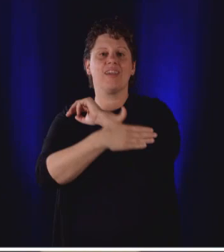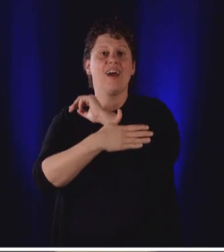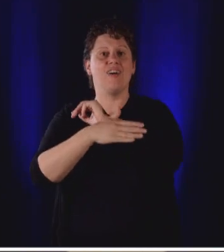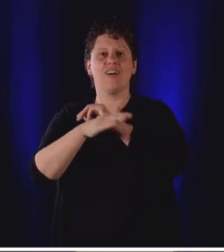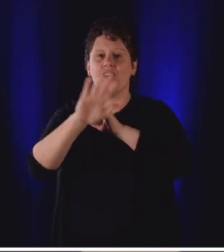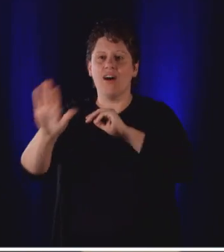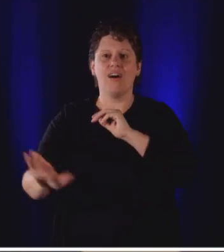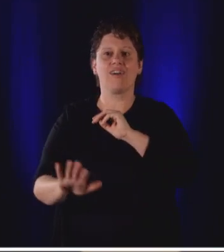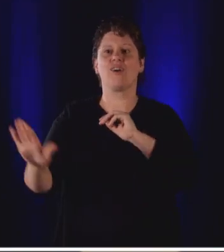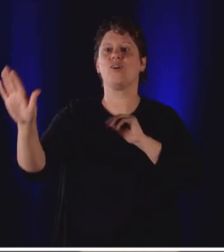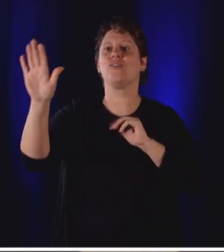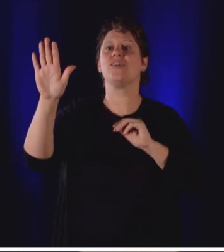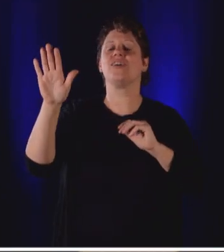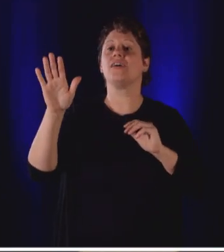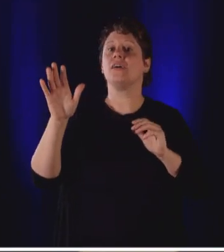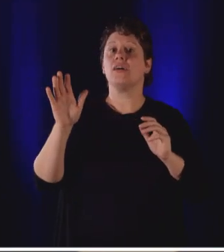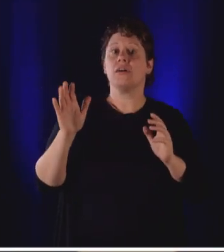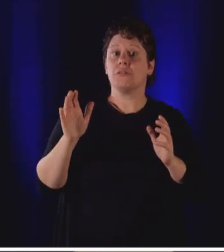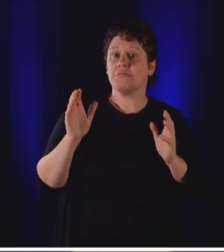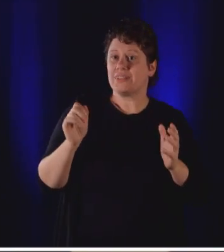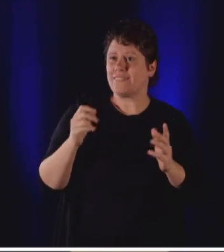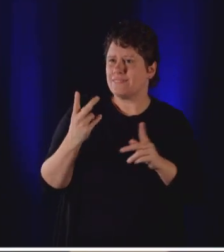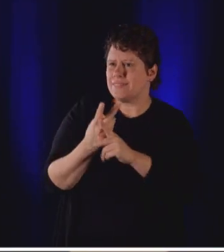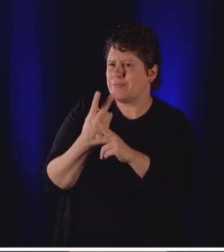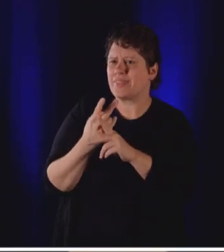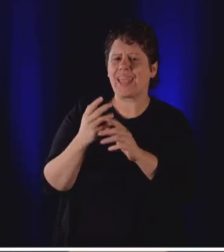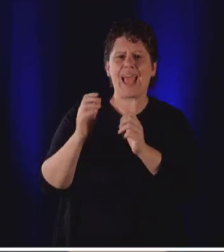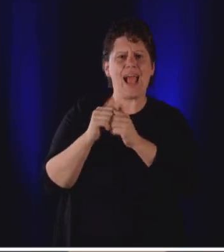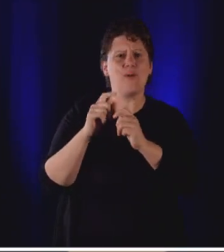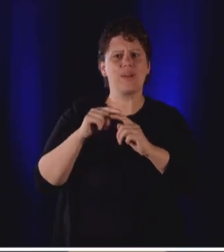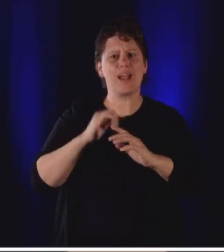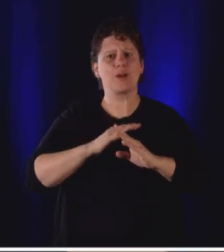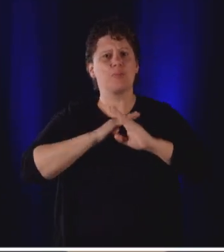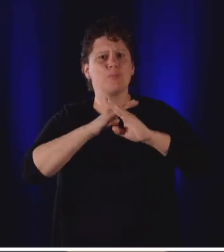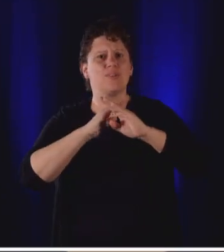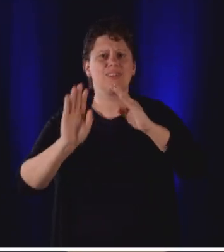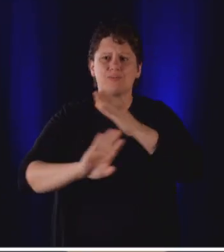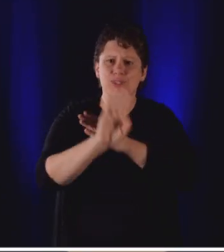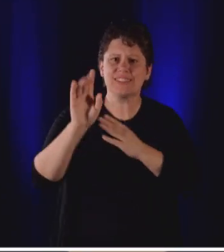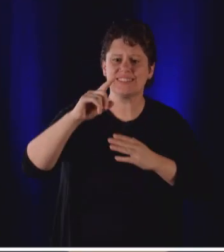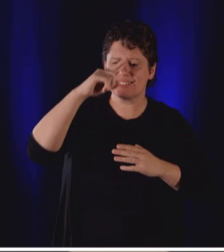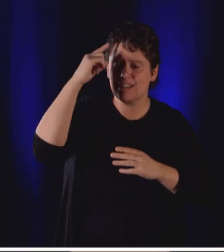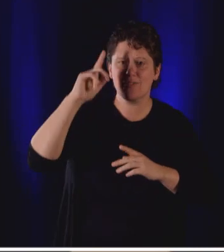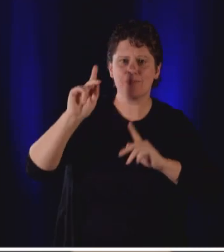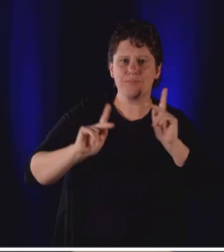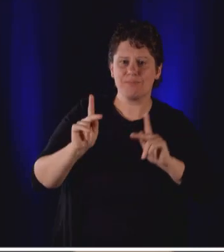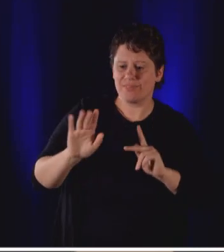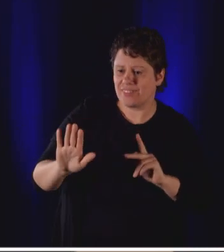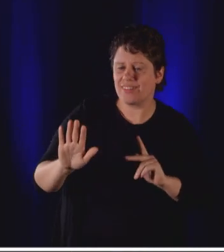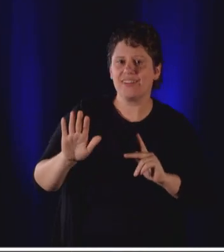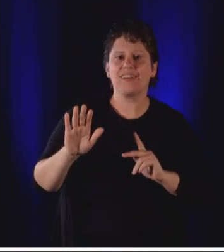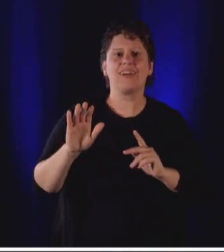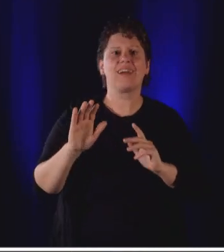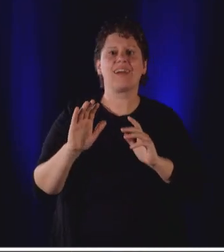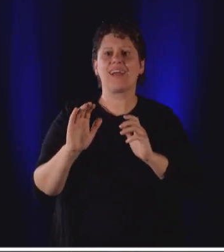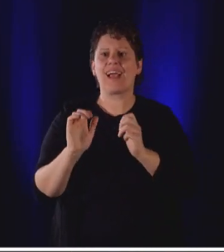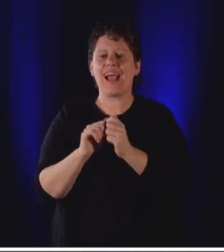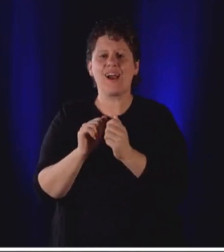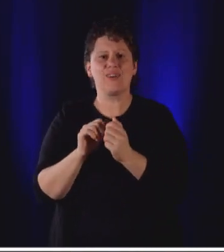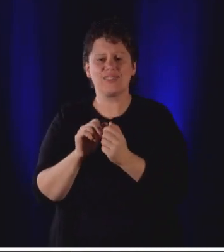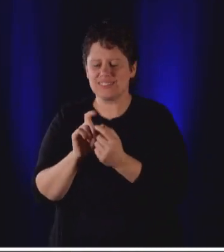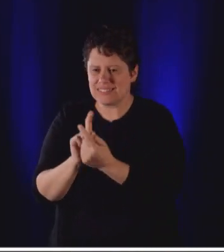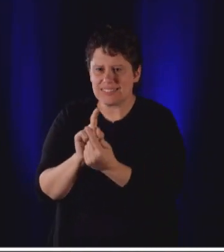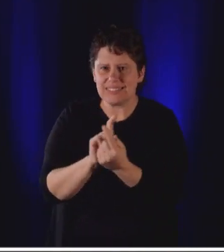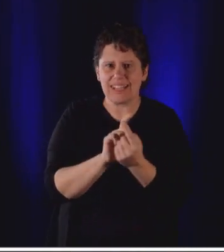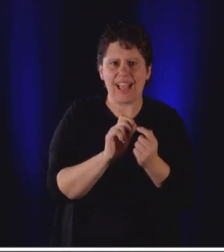Crow, and I got to meet amazing people from around the world. And just meeting those people in those spaces, it made our message